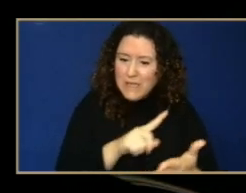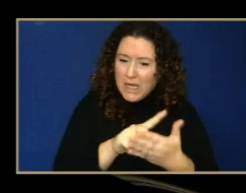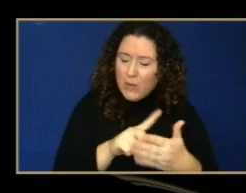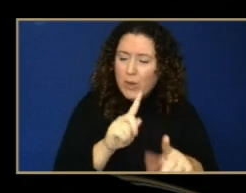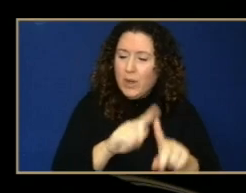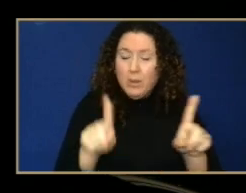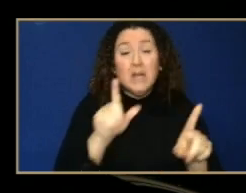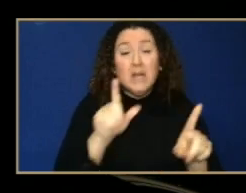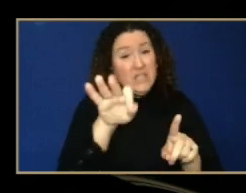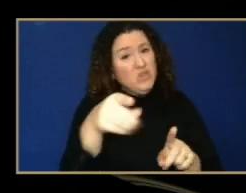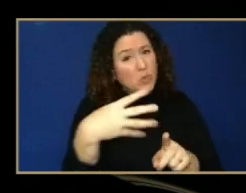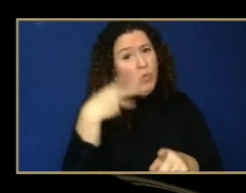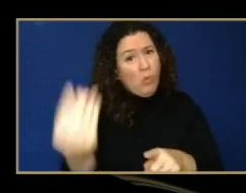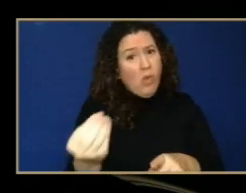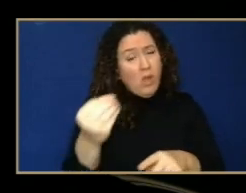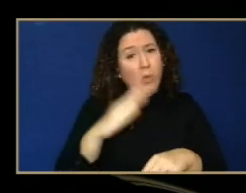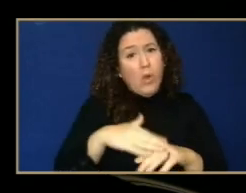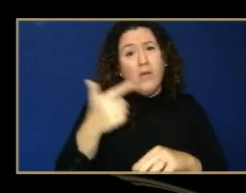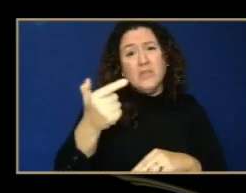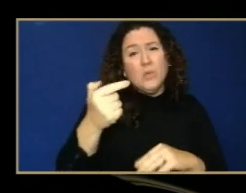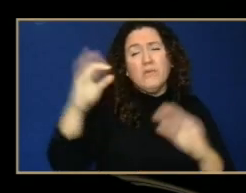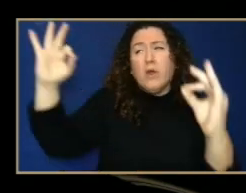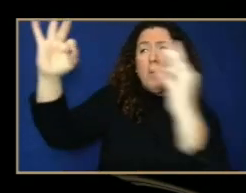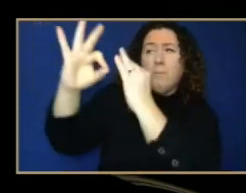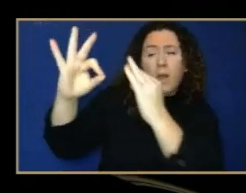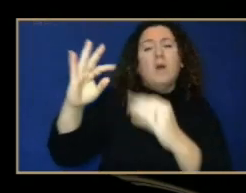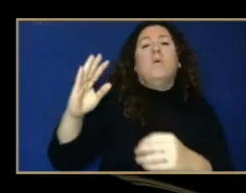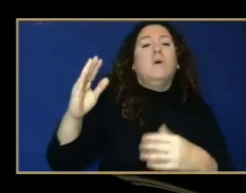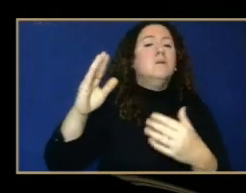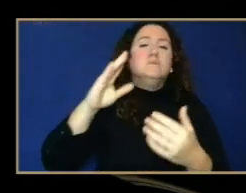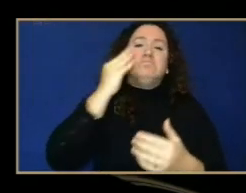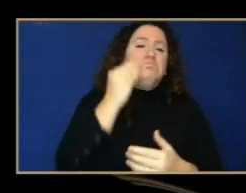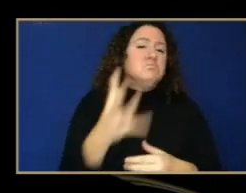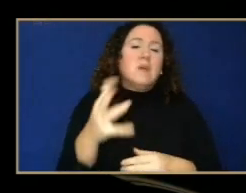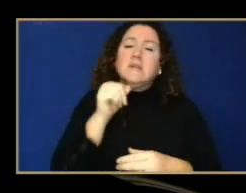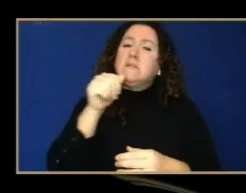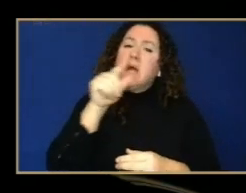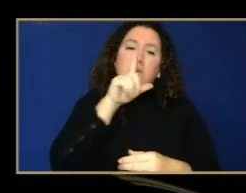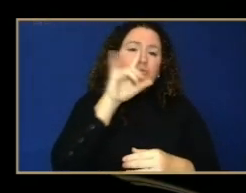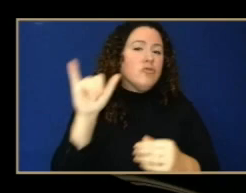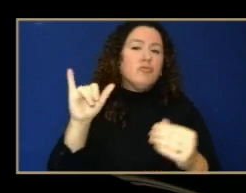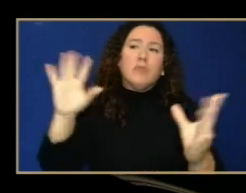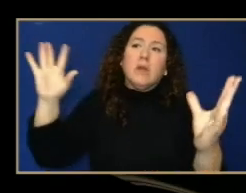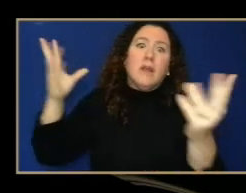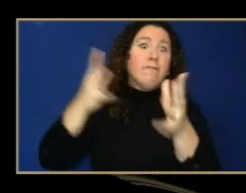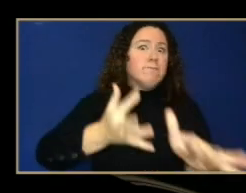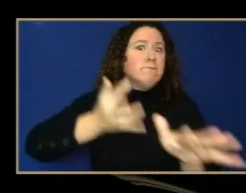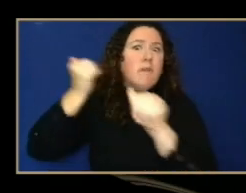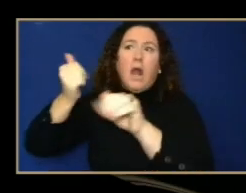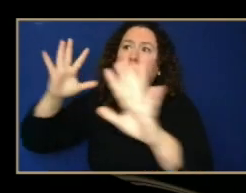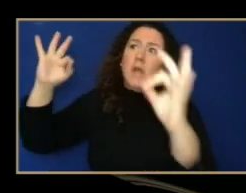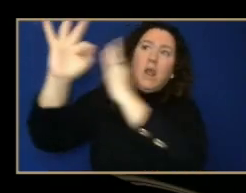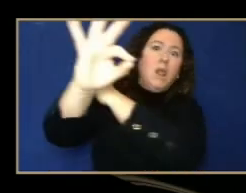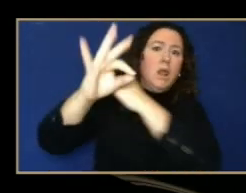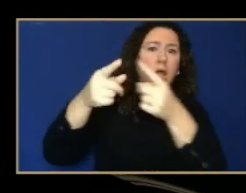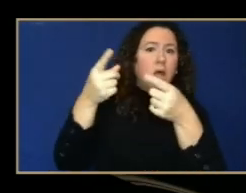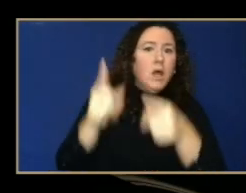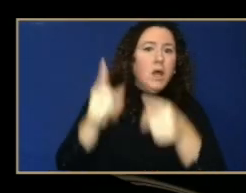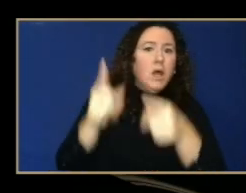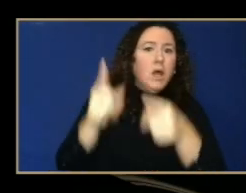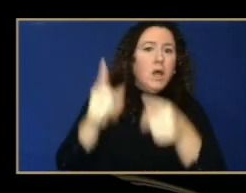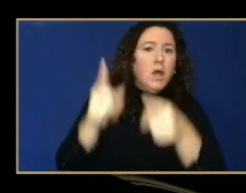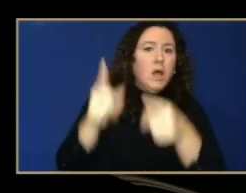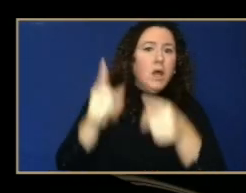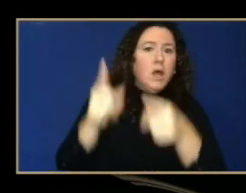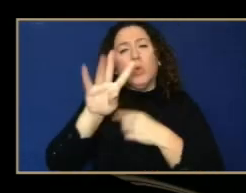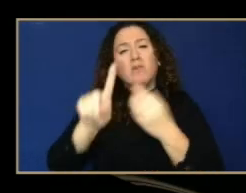it's the distance doesn't change very much for the duration of the 21st. So during that 24 hours, the distance will change only a